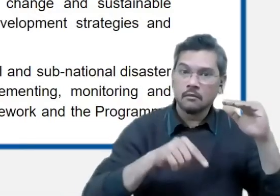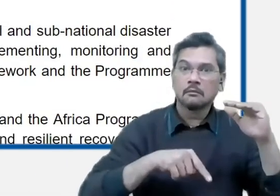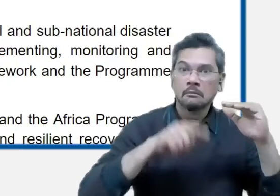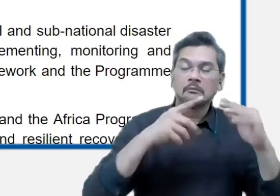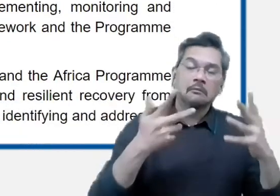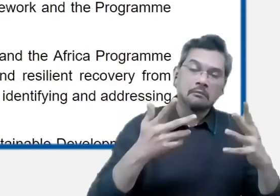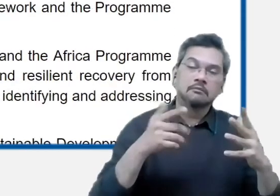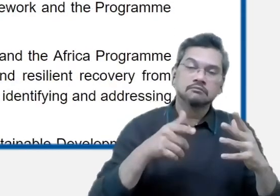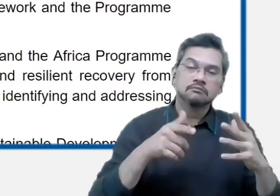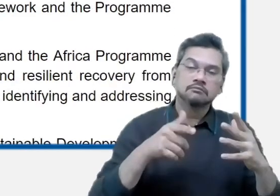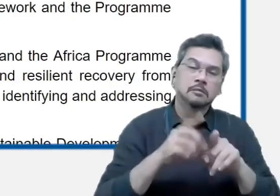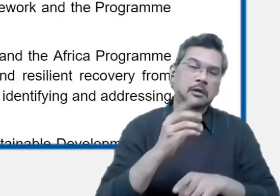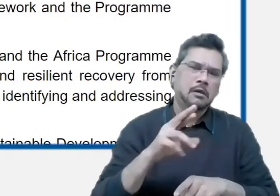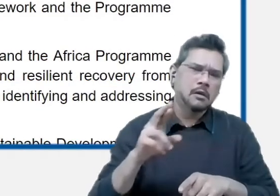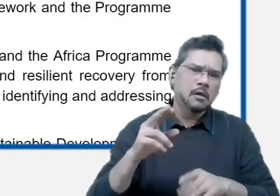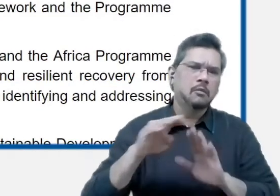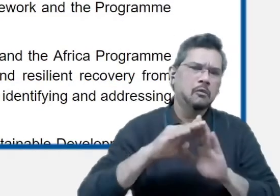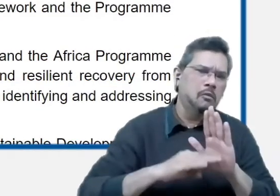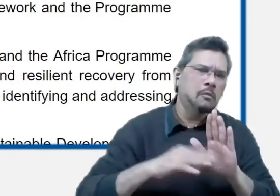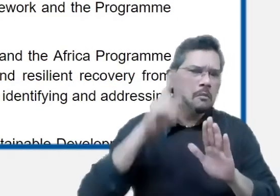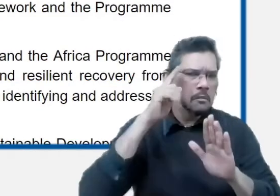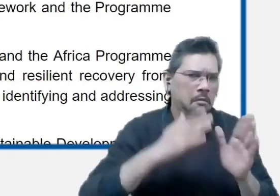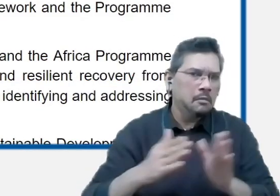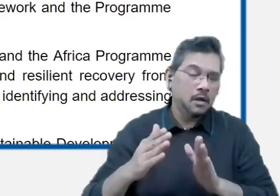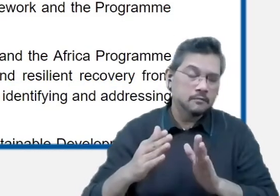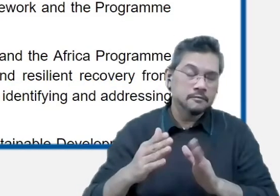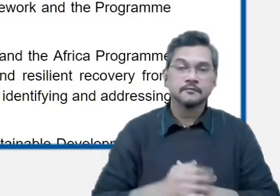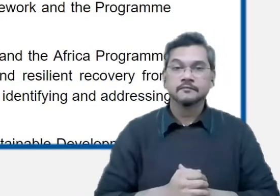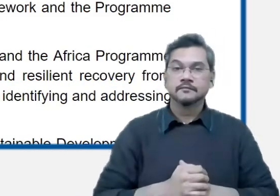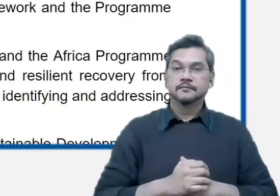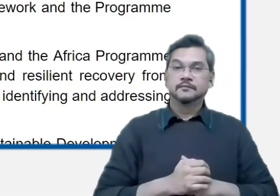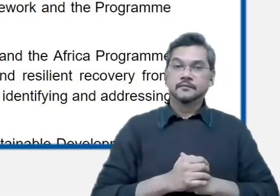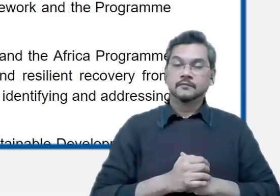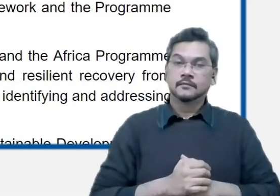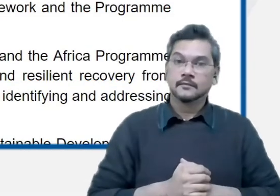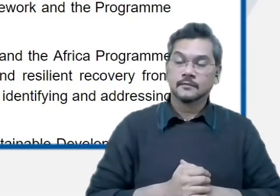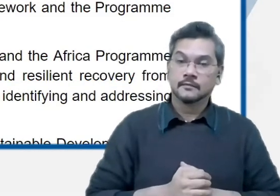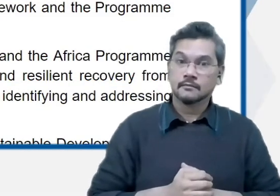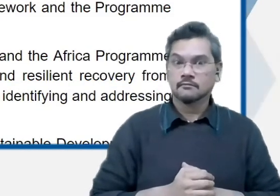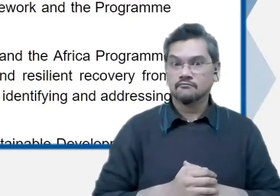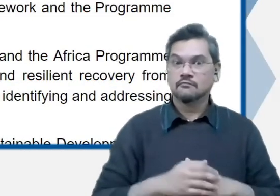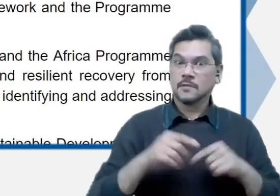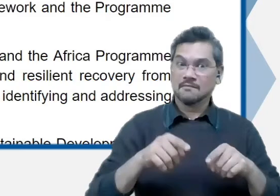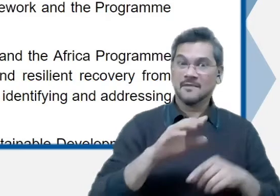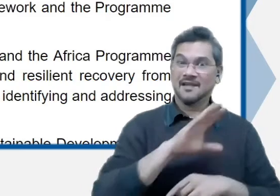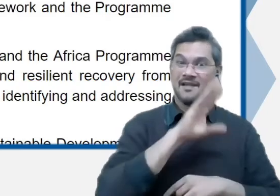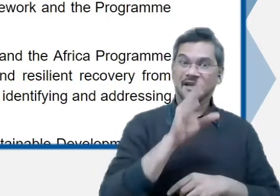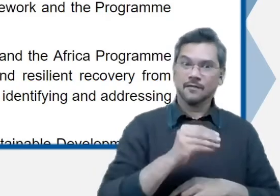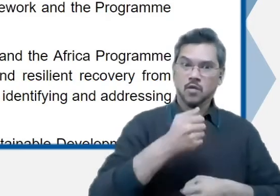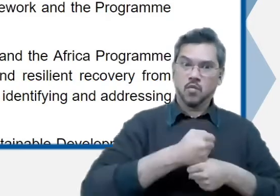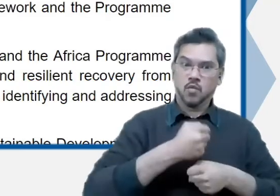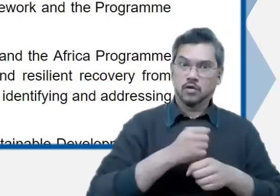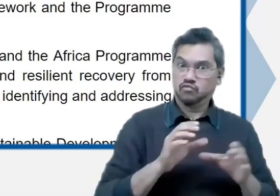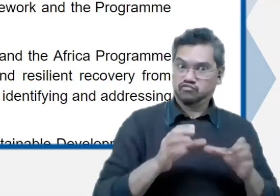Further, appreciate the work being carried out by the Africa Working Group on Disaster Risk Reduction in coordinating and guiding